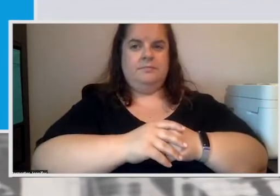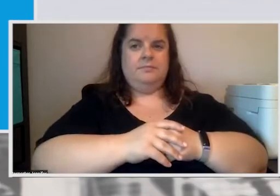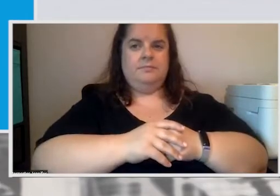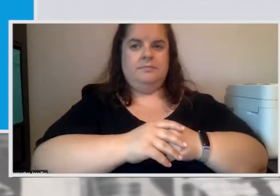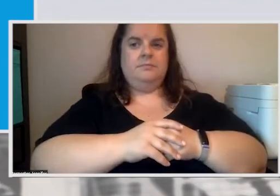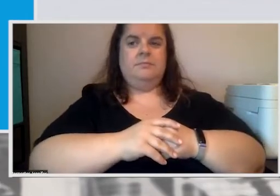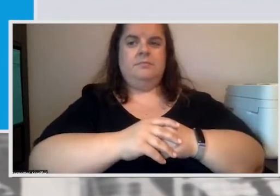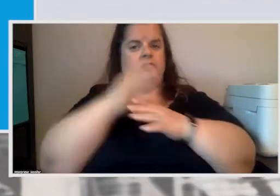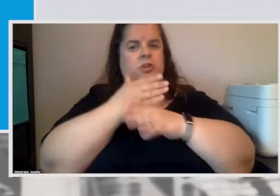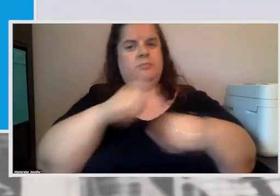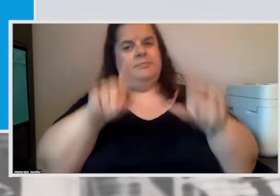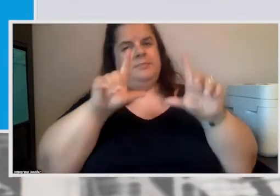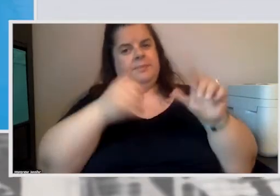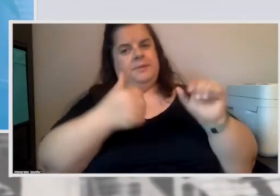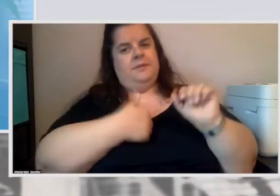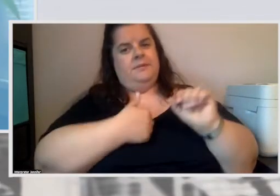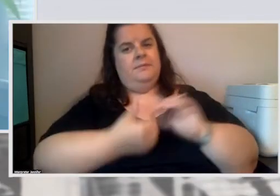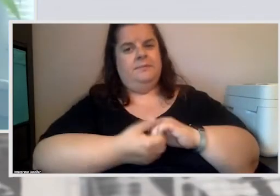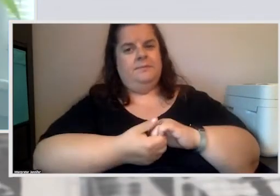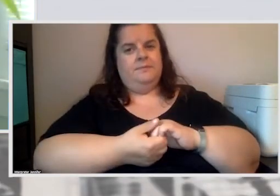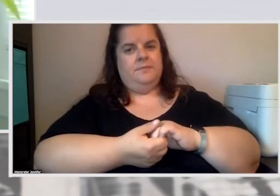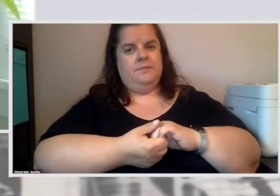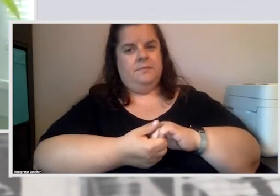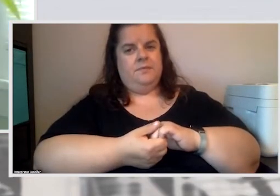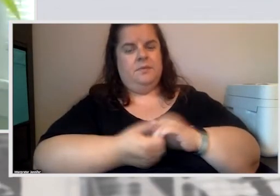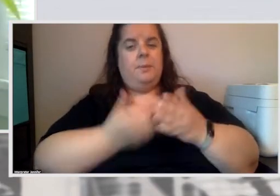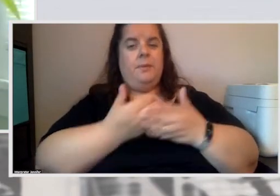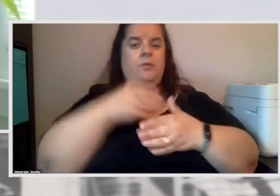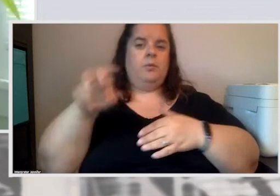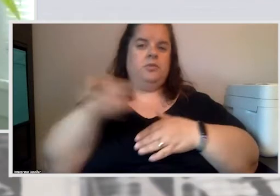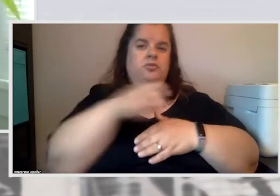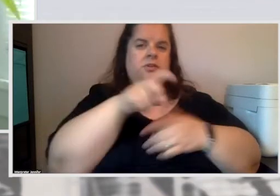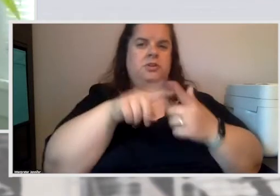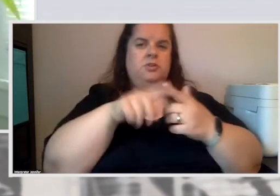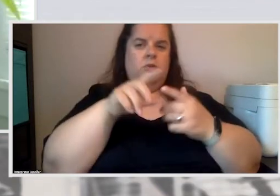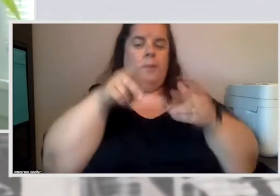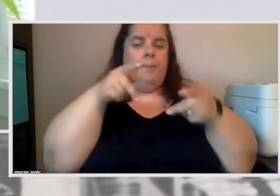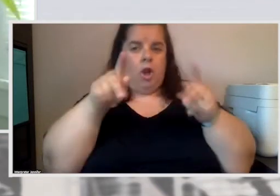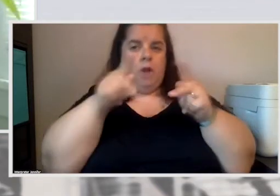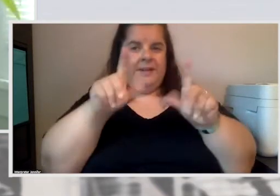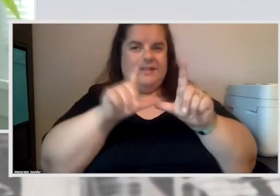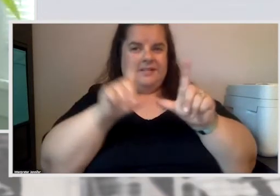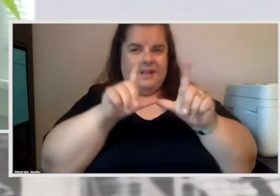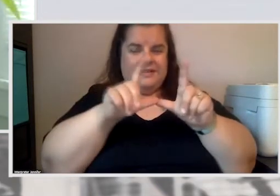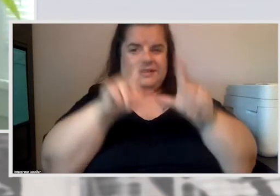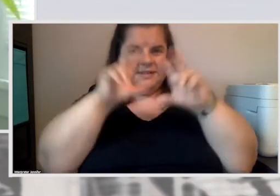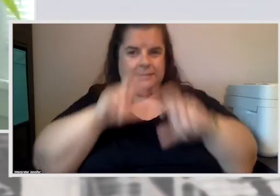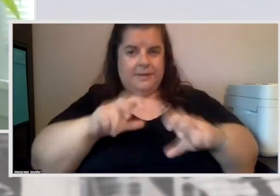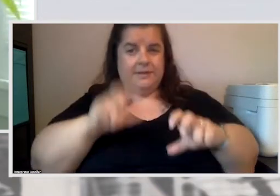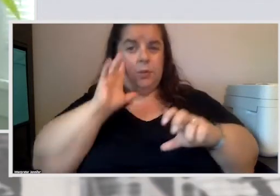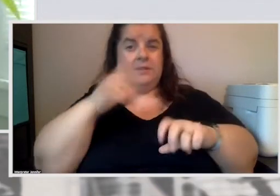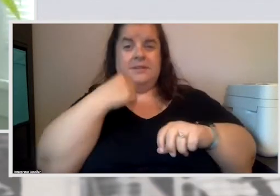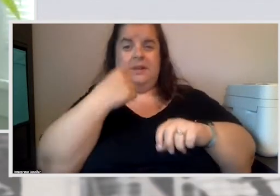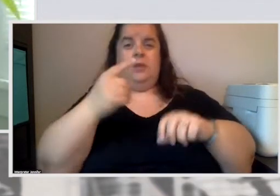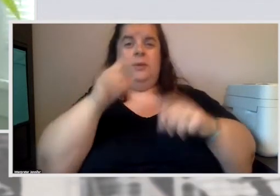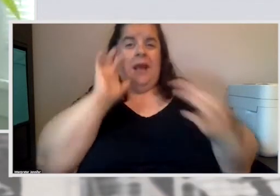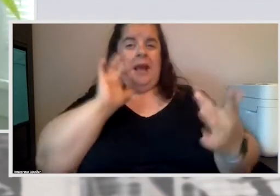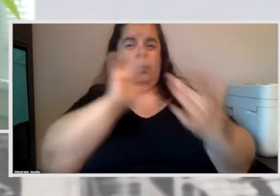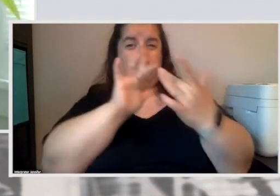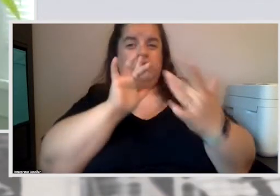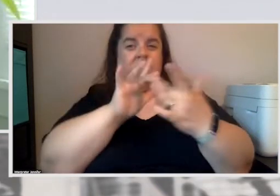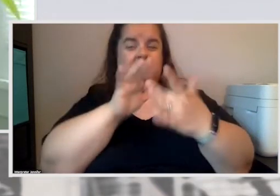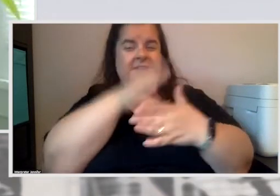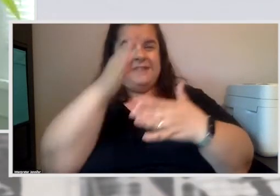So thank you very much, Whitney. Yeah, before we pass to permits, licenses, and inspections, I'll just say outreach is never ending,